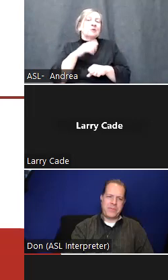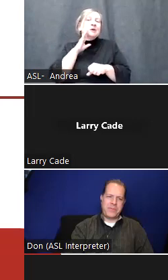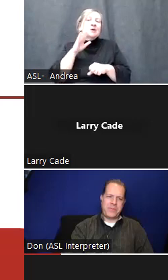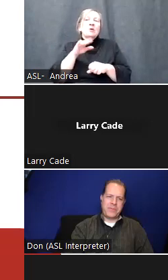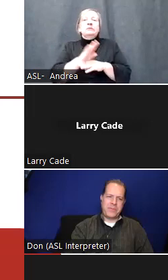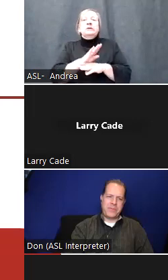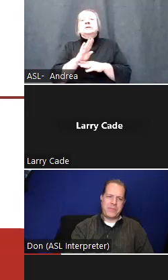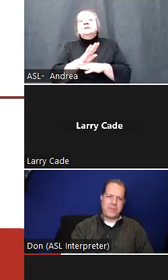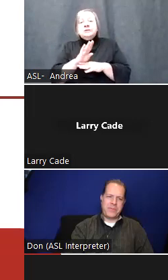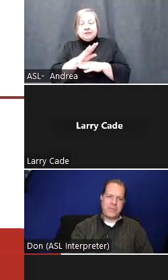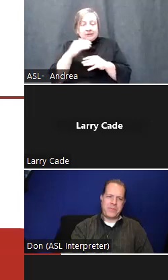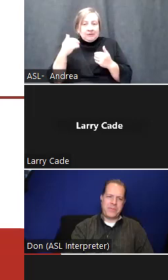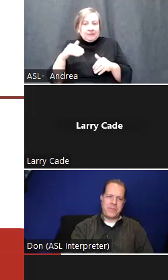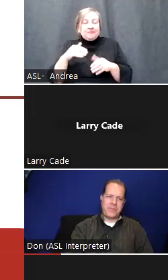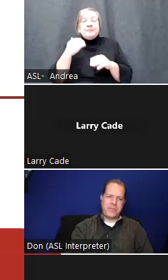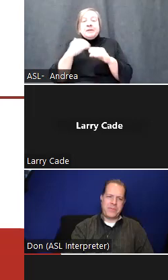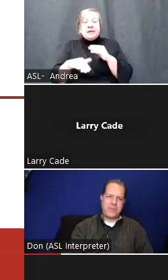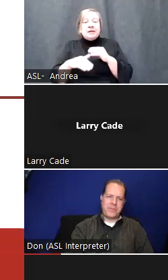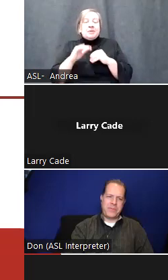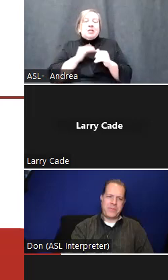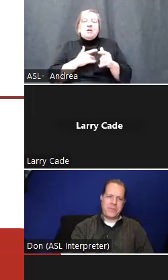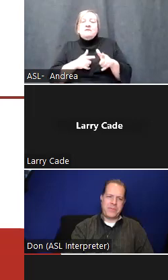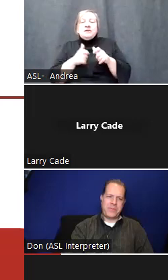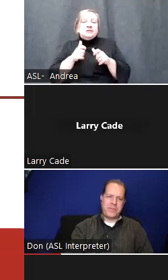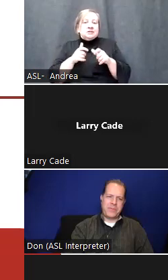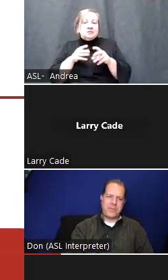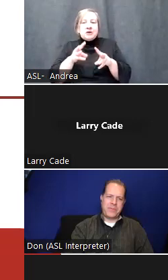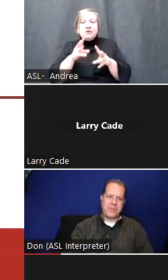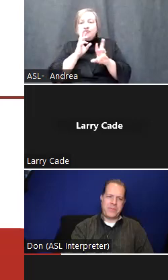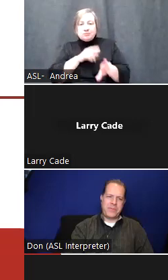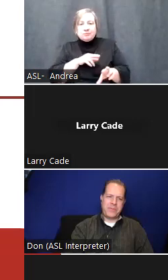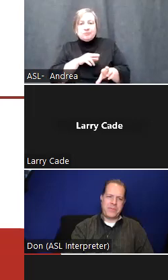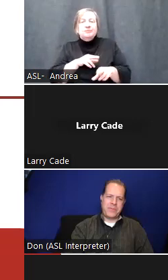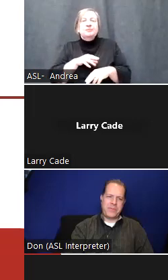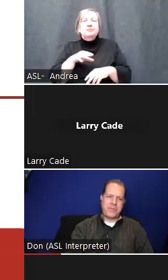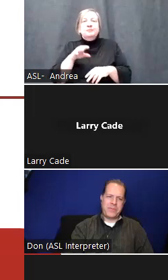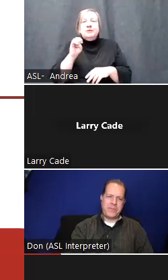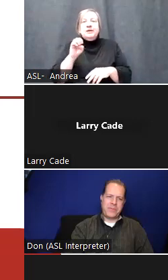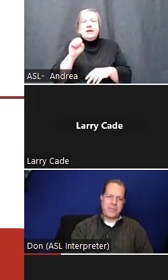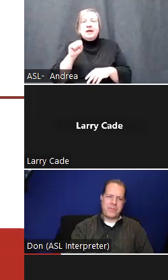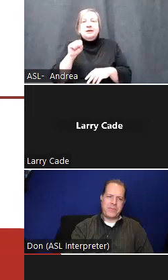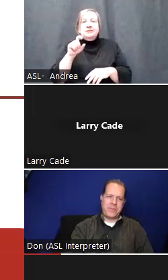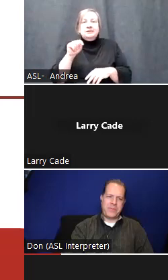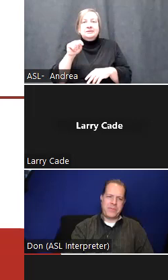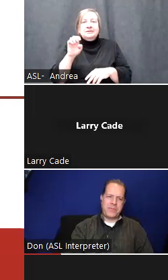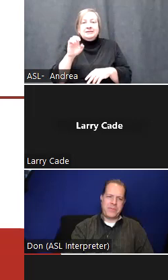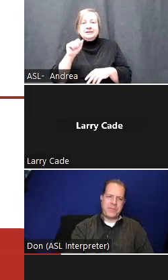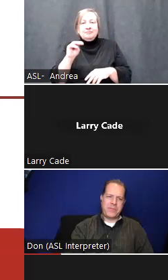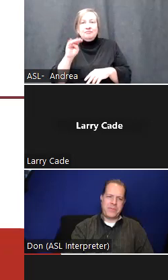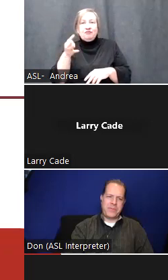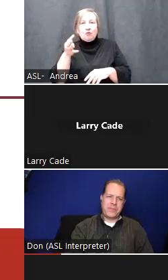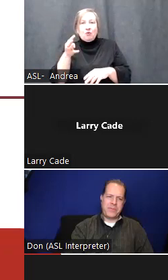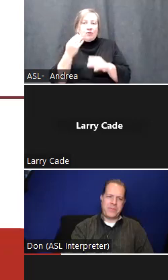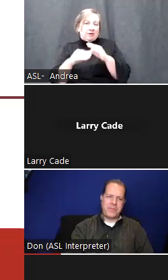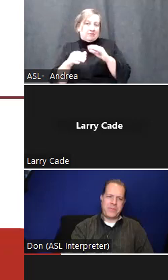busy. Email is our quickest way to respond. So going to that ES Team 4 email address. And what